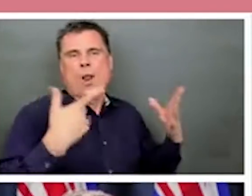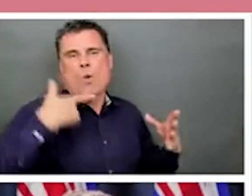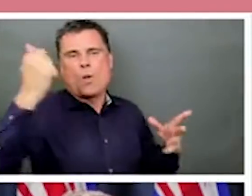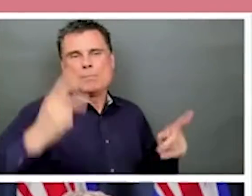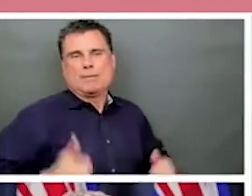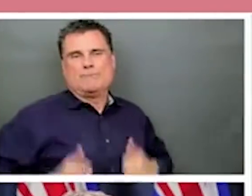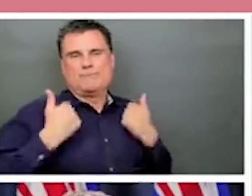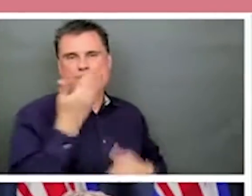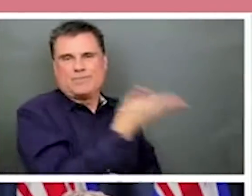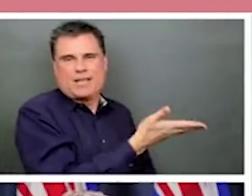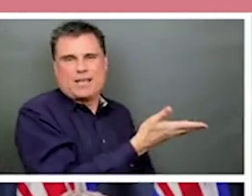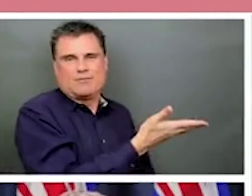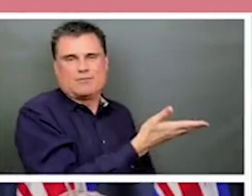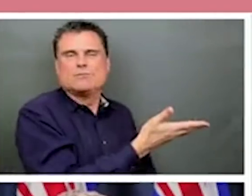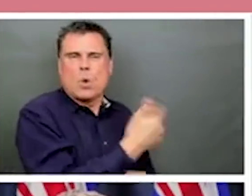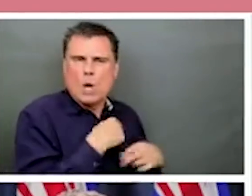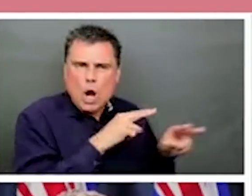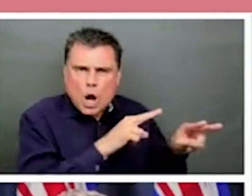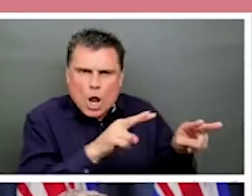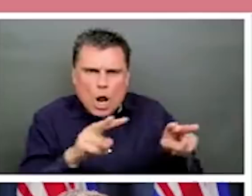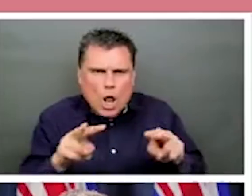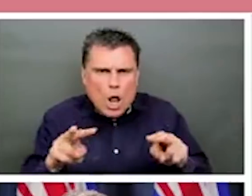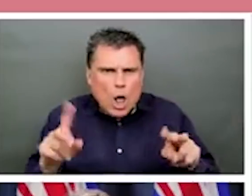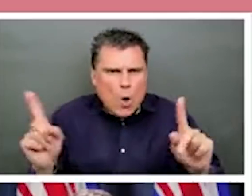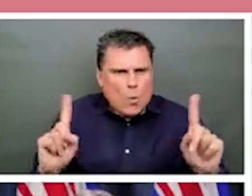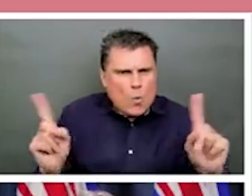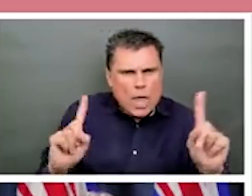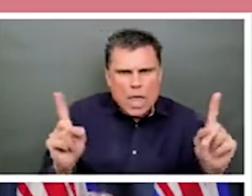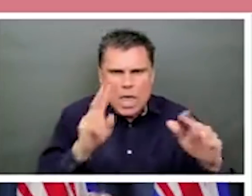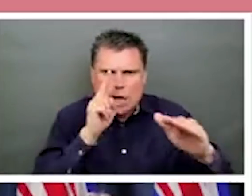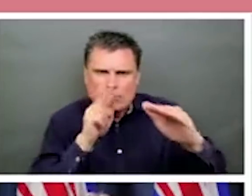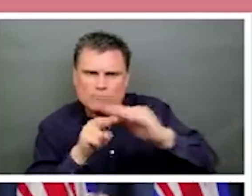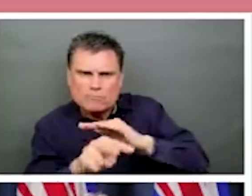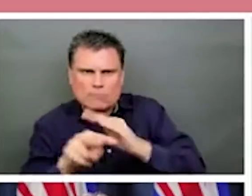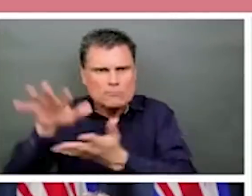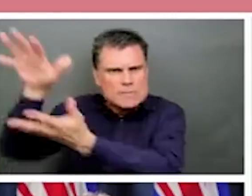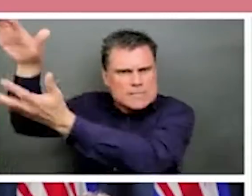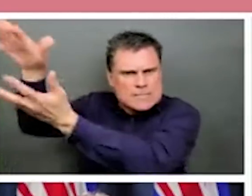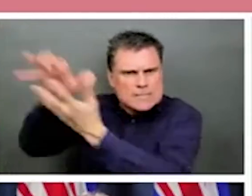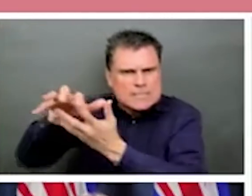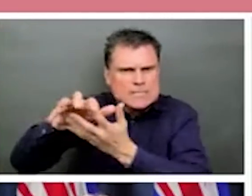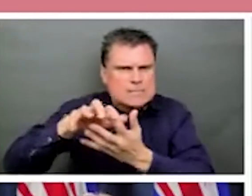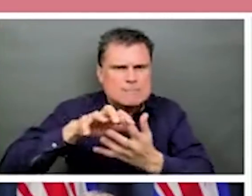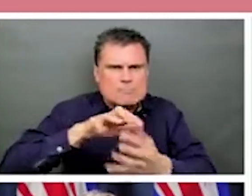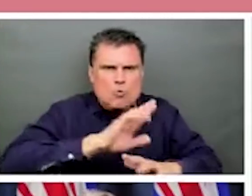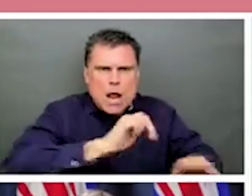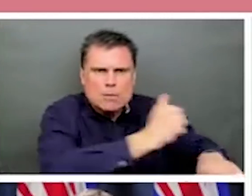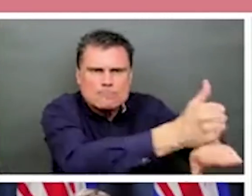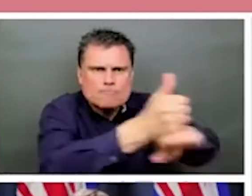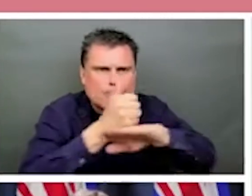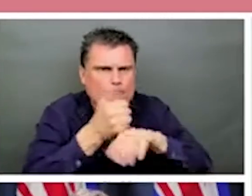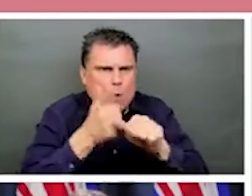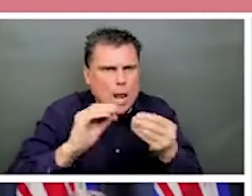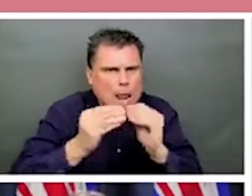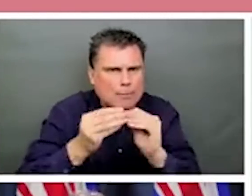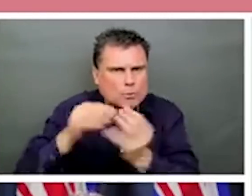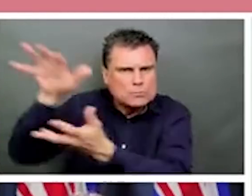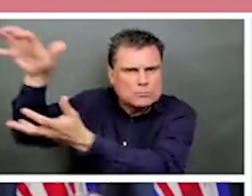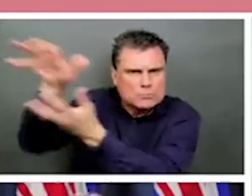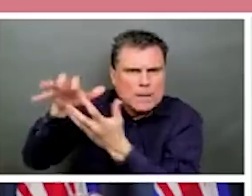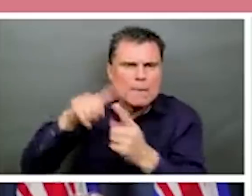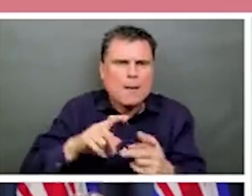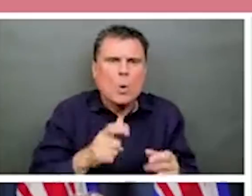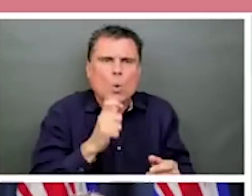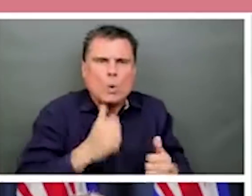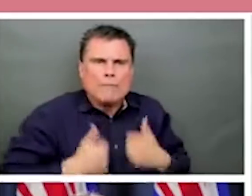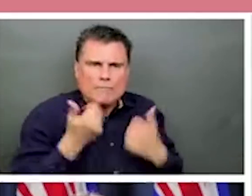proper support to be able to respond. And the next line just really gives you an idea of, you know, what the burden on a daily basis of additional clinic visits will